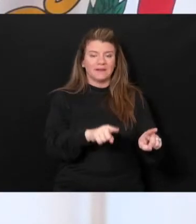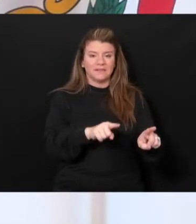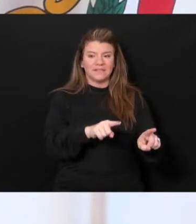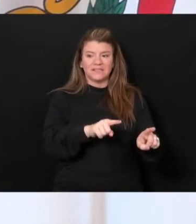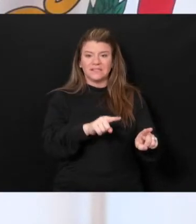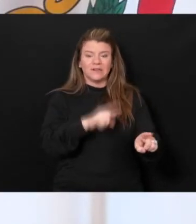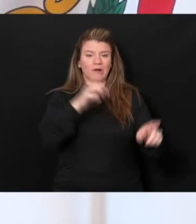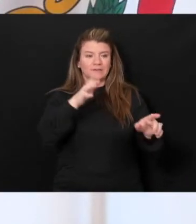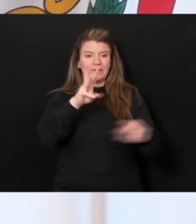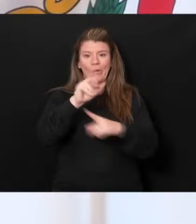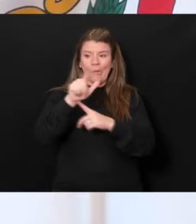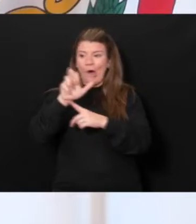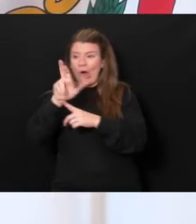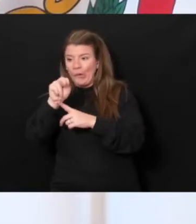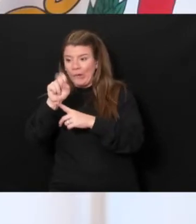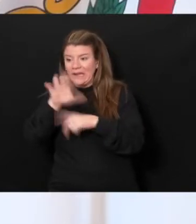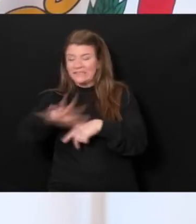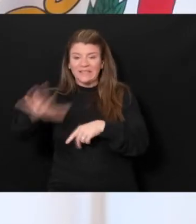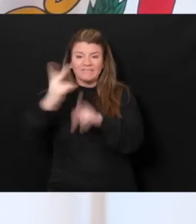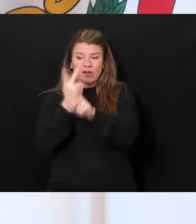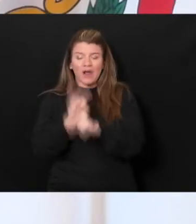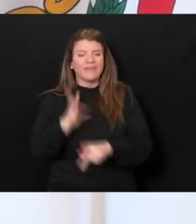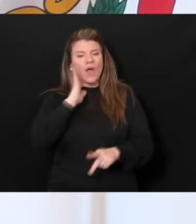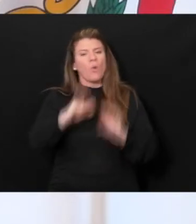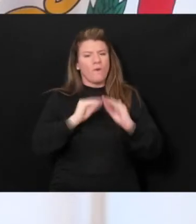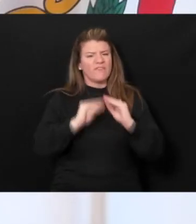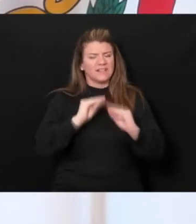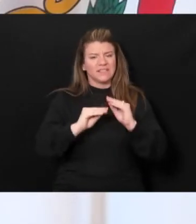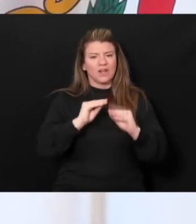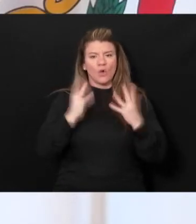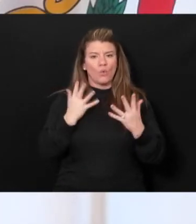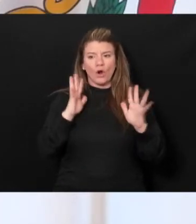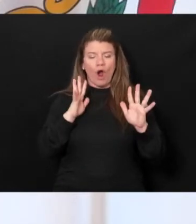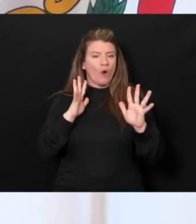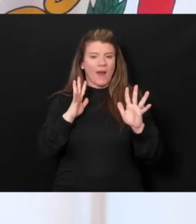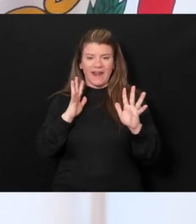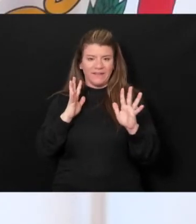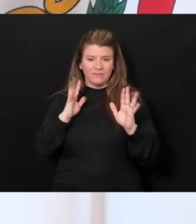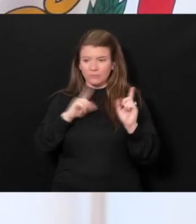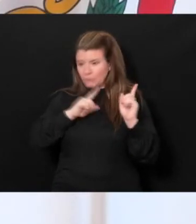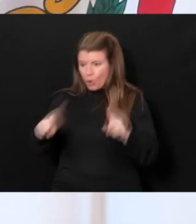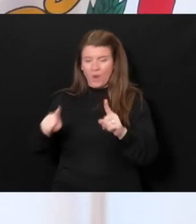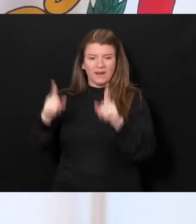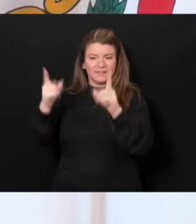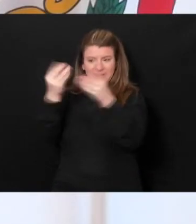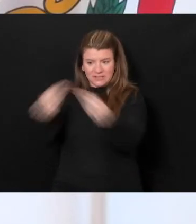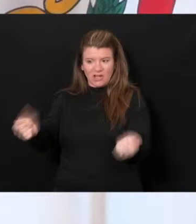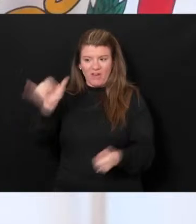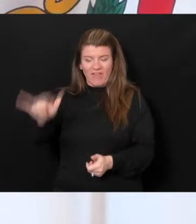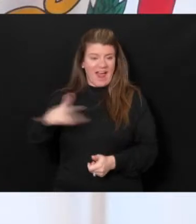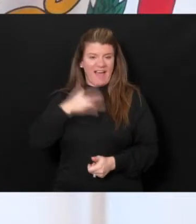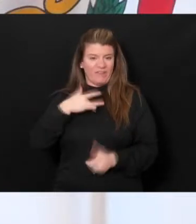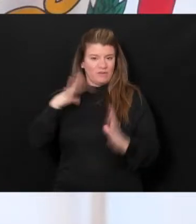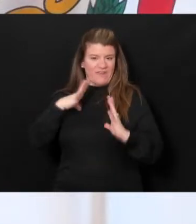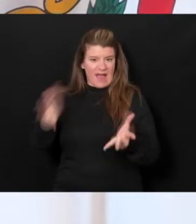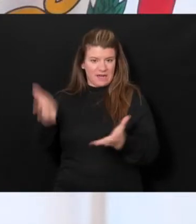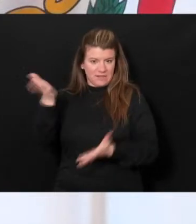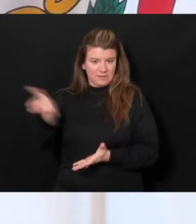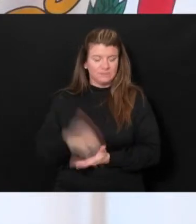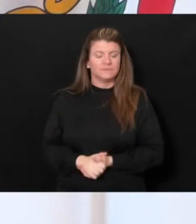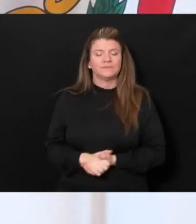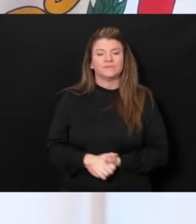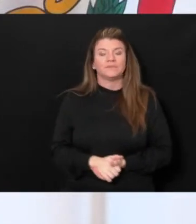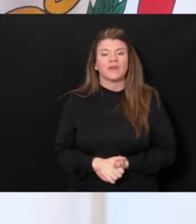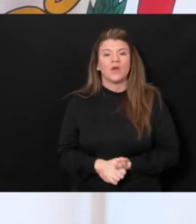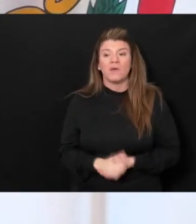but I'm sure that'll get fixed, and we're already all over that and everything. So I think all that's fine. We hate to